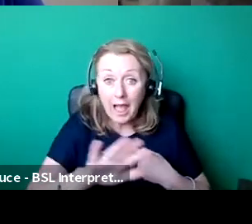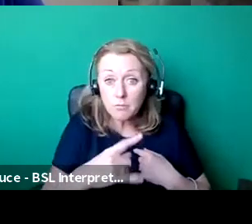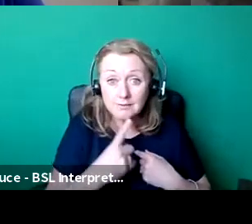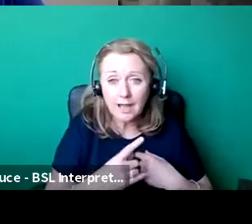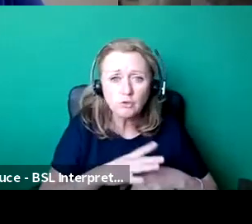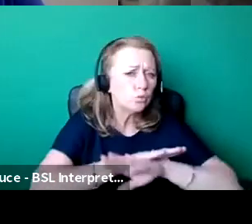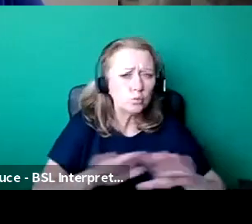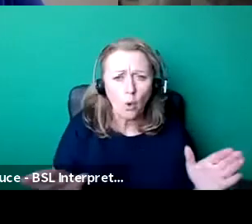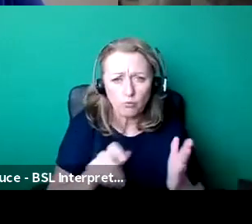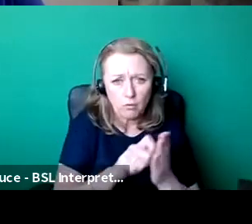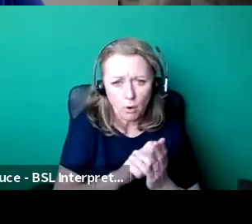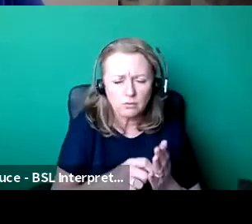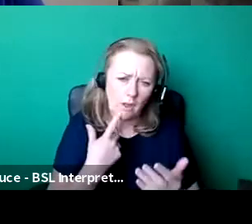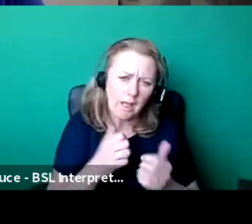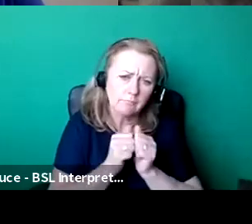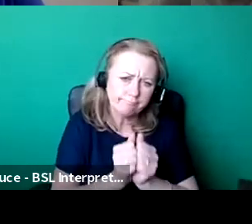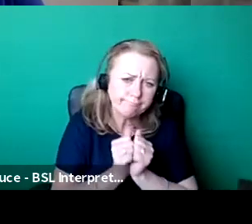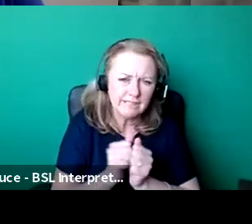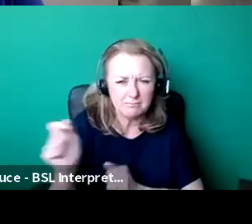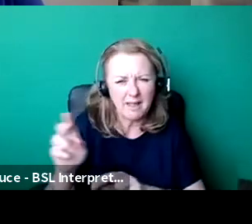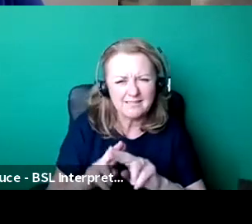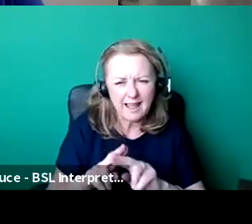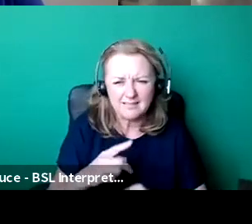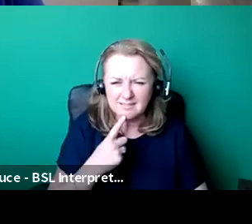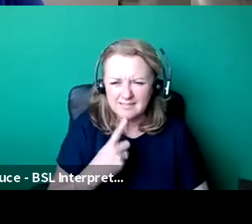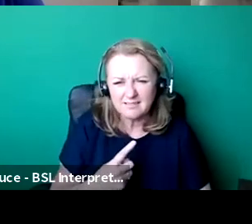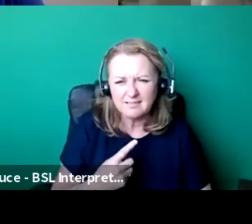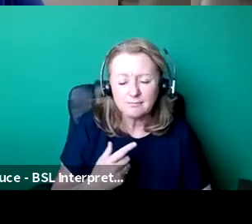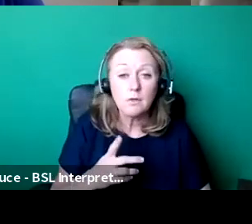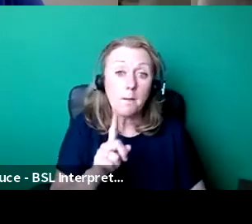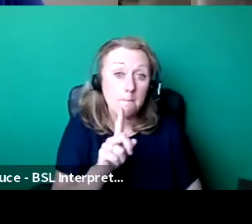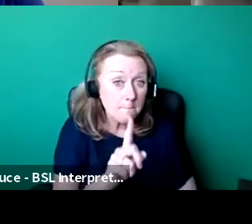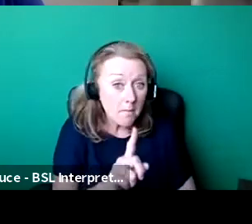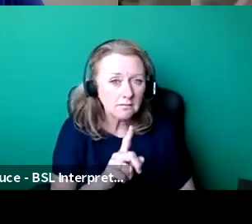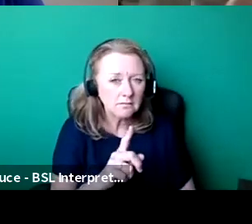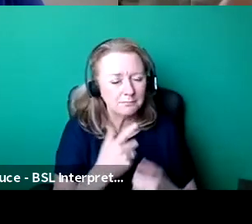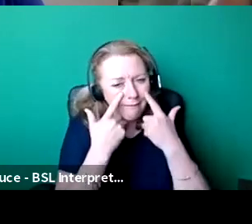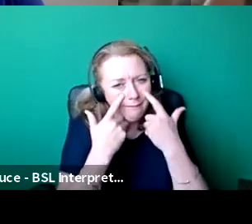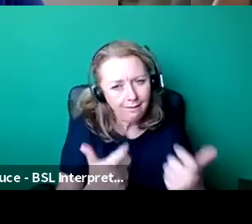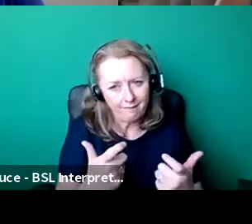which I truly appreciate my dad saying that. He's like, just try to be careful.